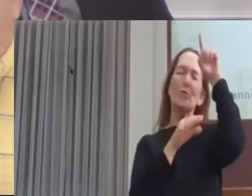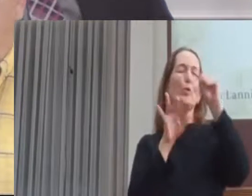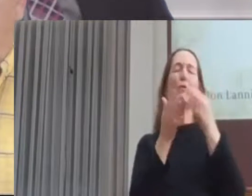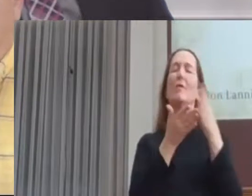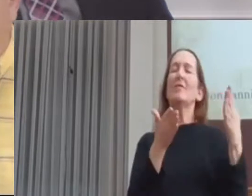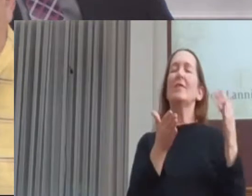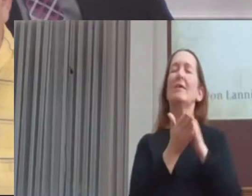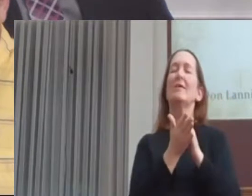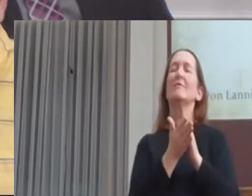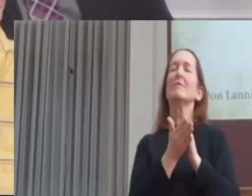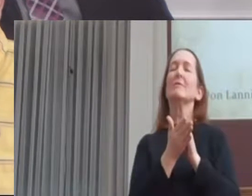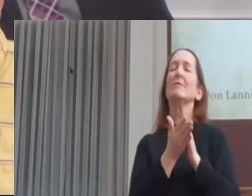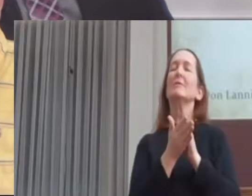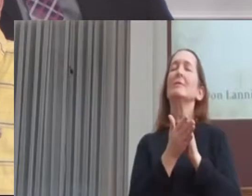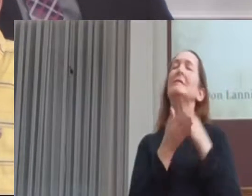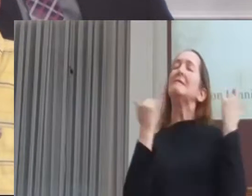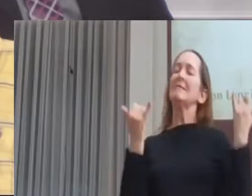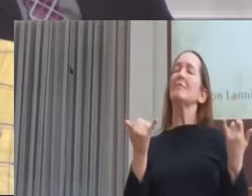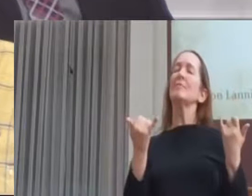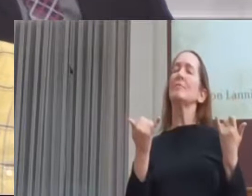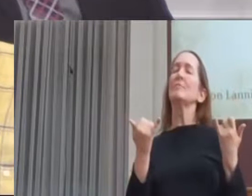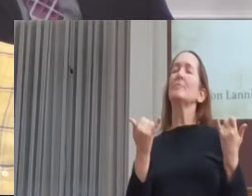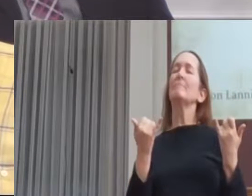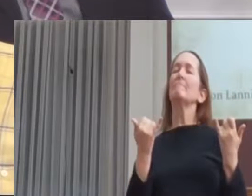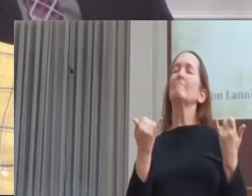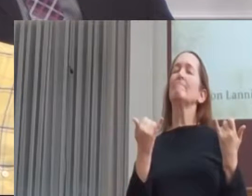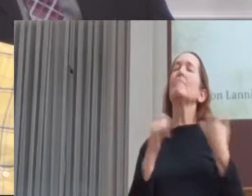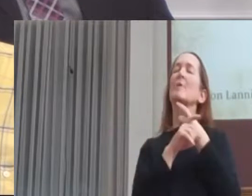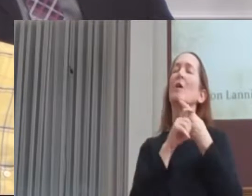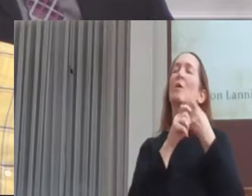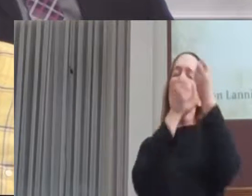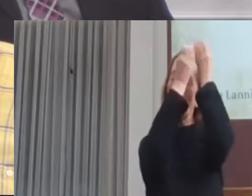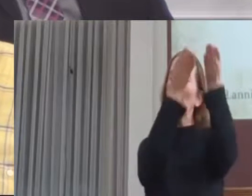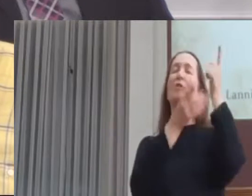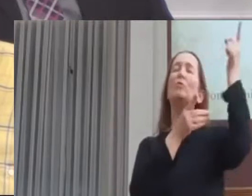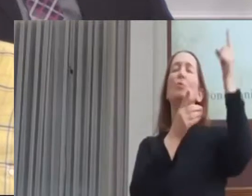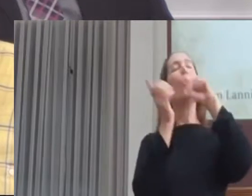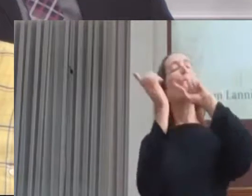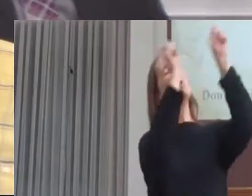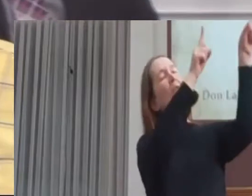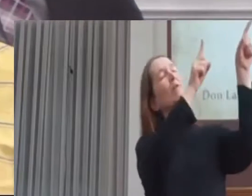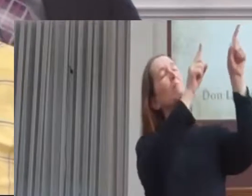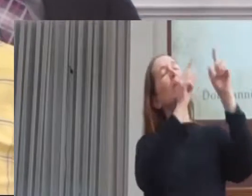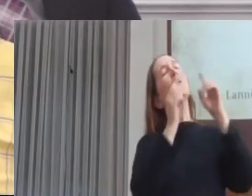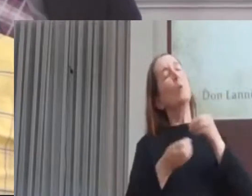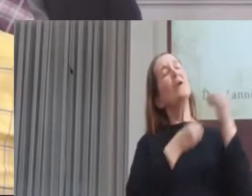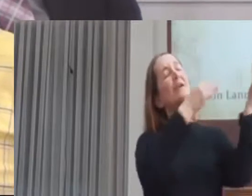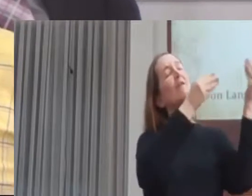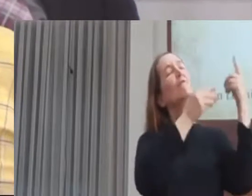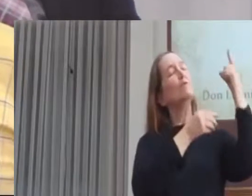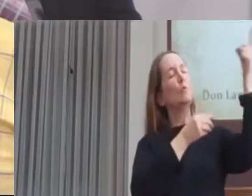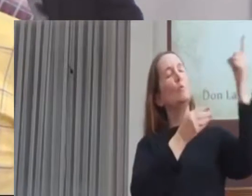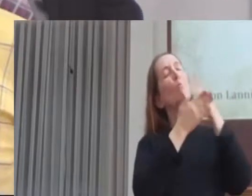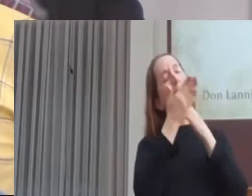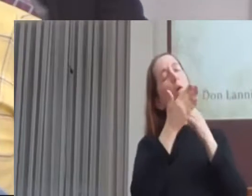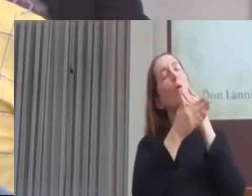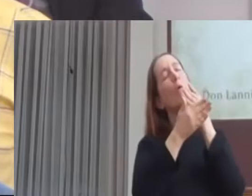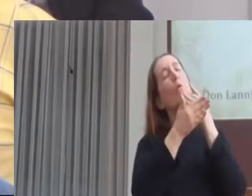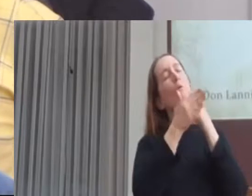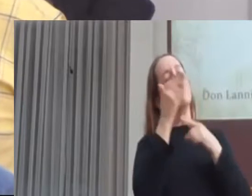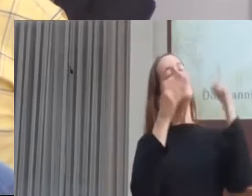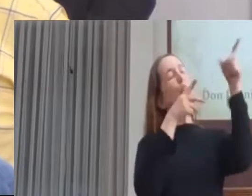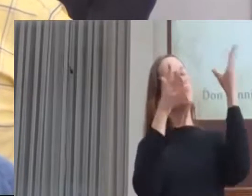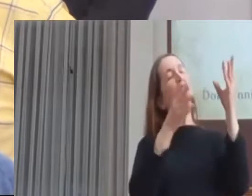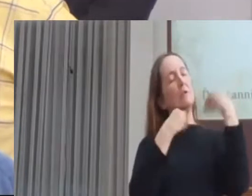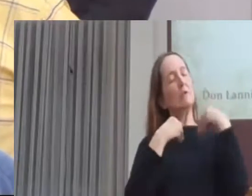Everything that we have, Lord, we give you thanks. Father, now, out of obedience to you, Father, we return to you a portion